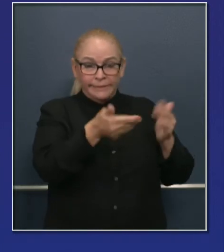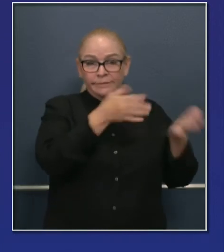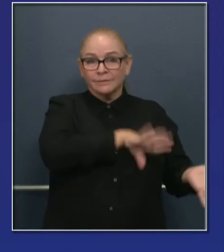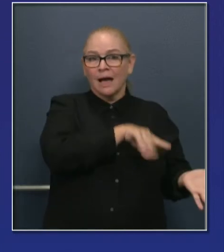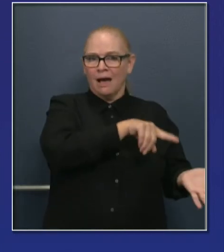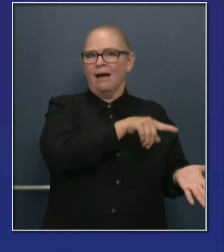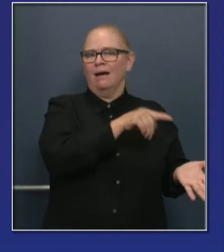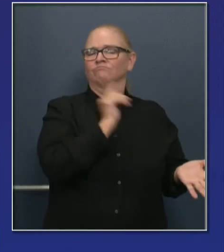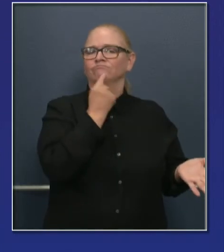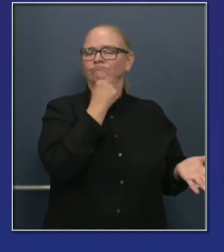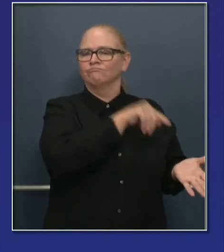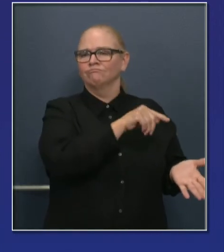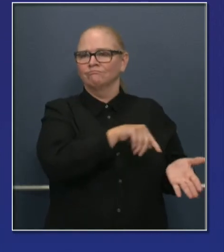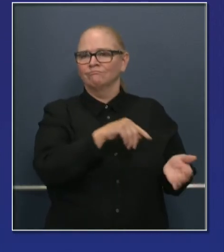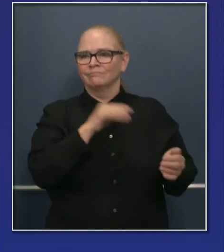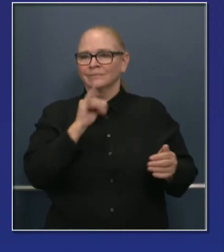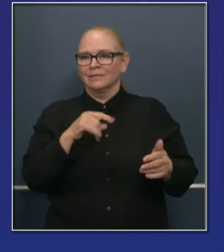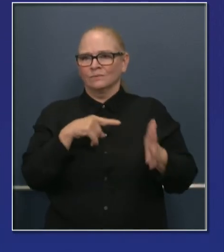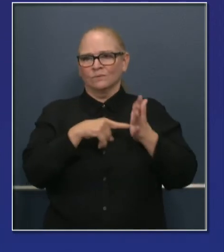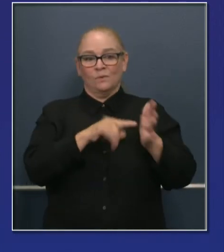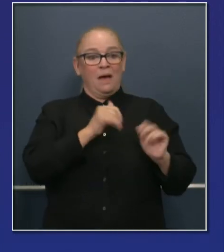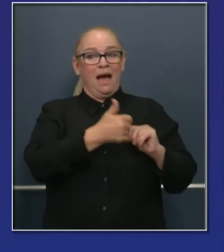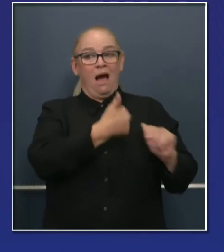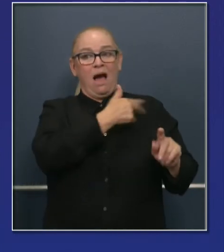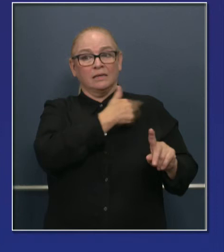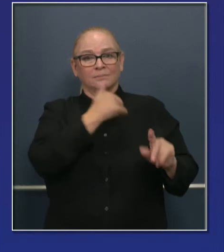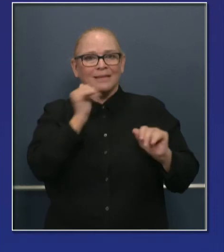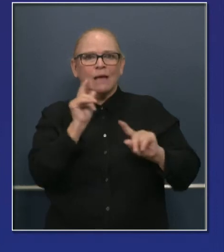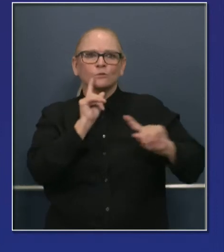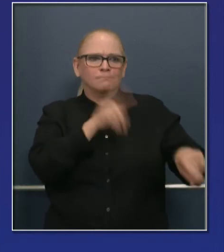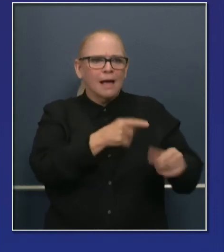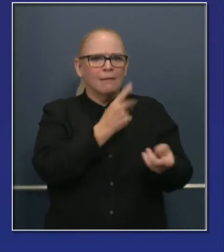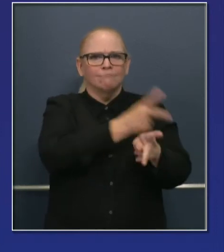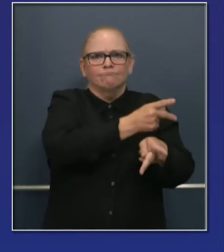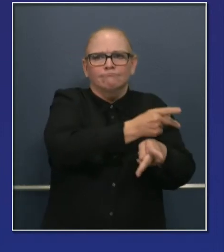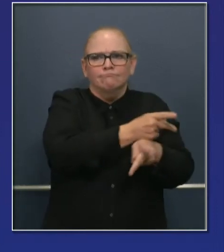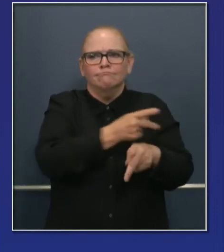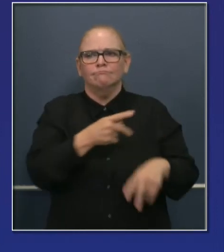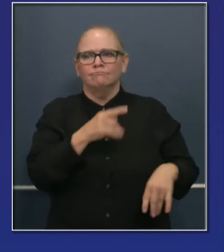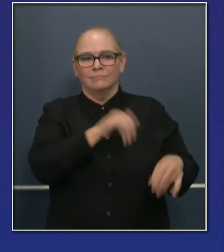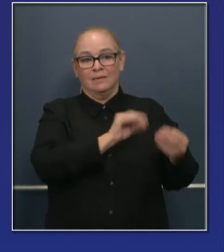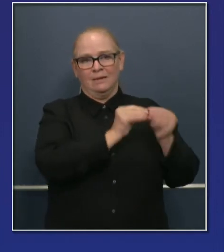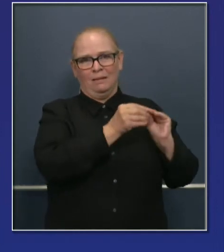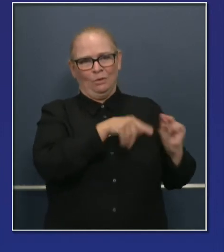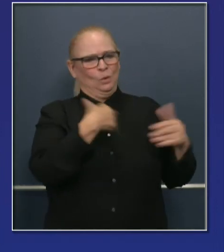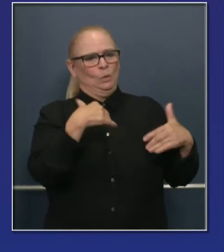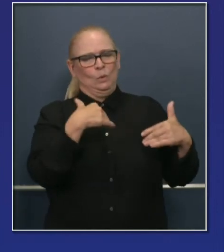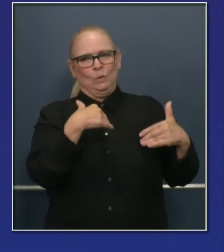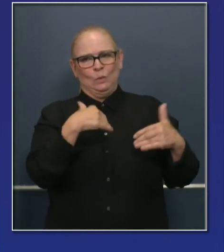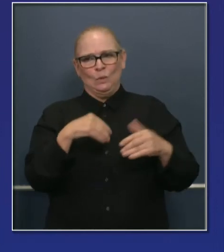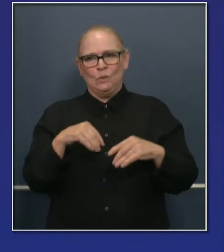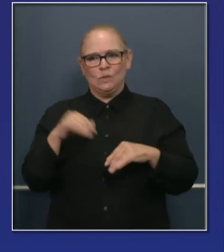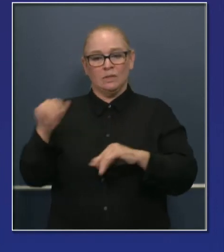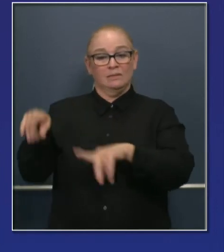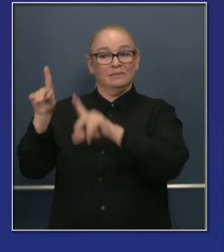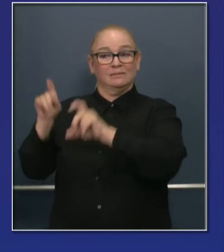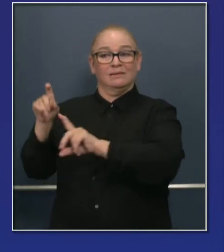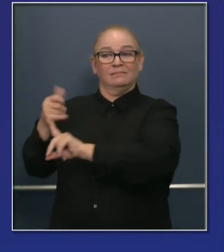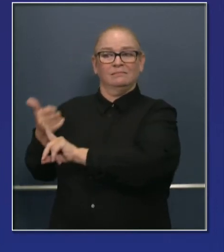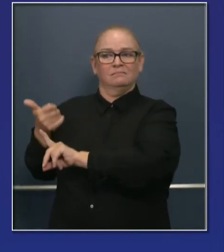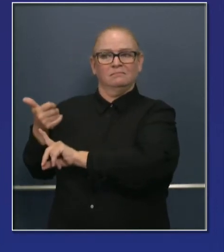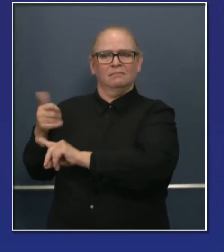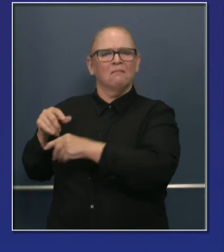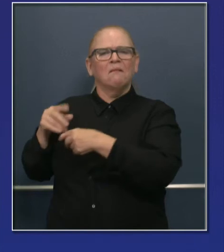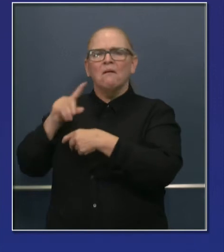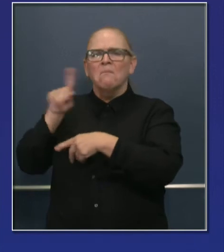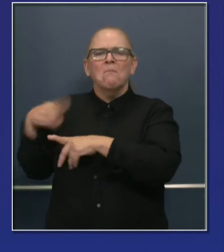delivery system and our capacity. We want to test as many people as we can, but the purpose of the test is not just to show a number. It's